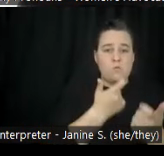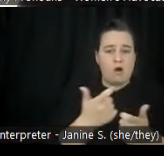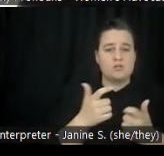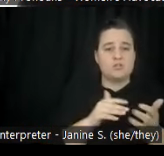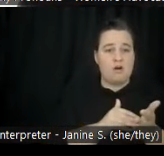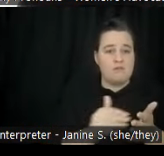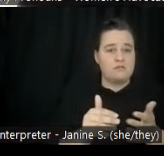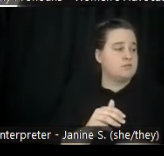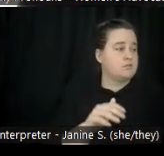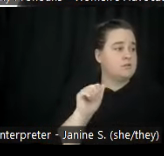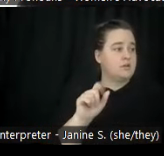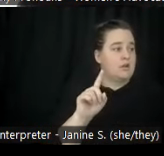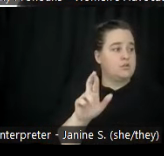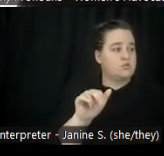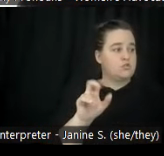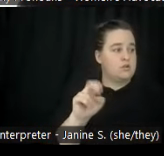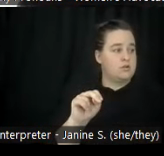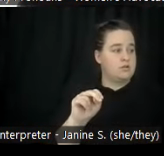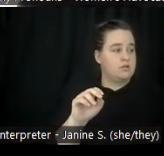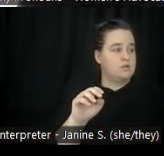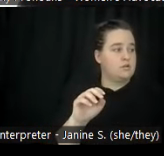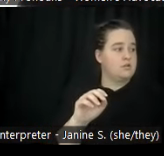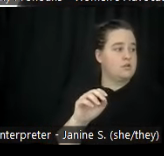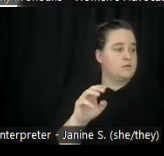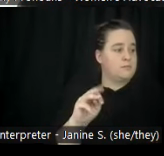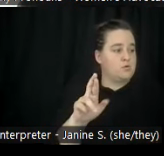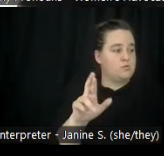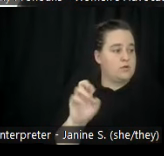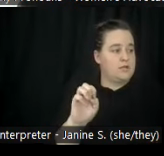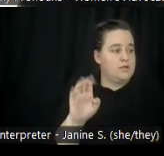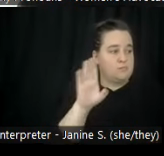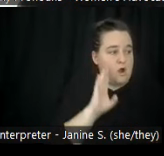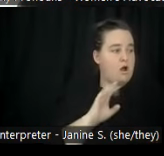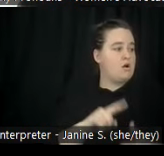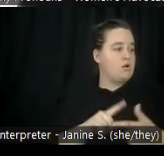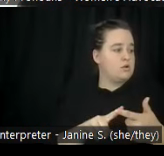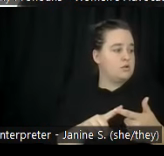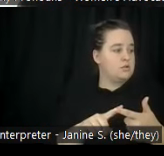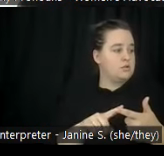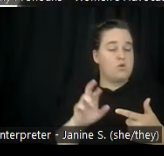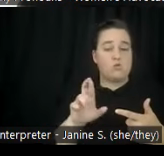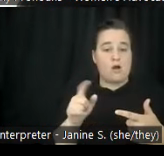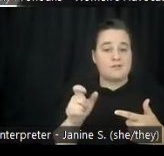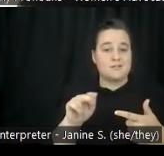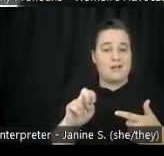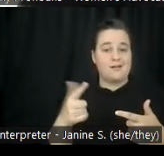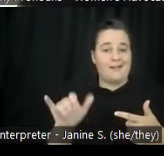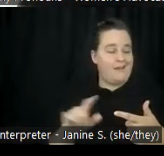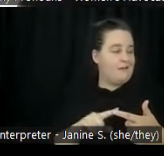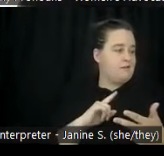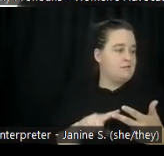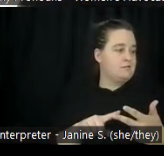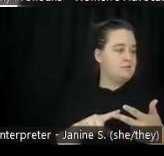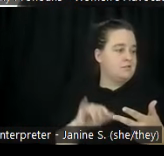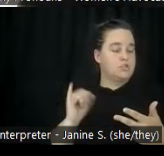closely is Adrienne Marie Brown, also Roxane Gay, and Jessamine Stanley. Those are some of the ones that I follow and really love a lot